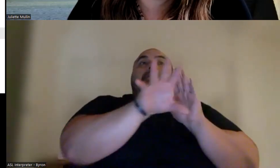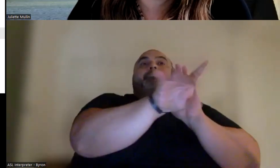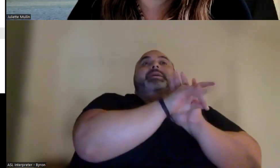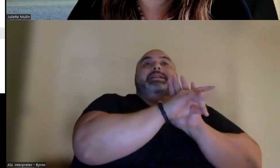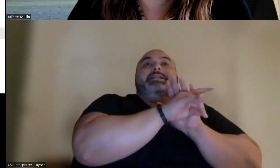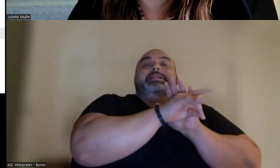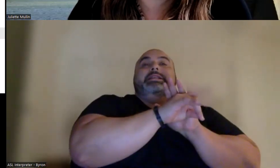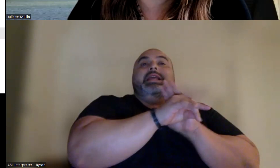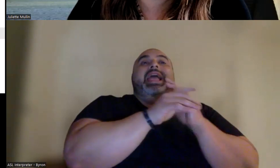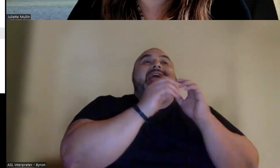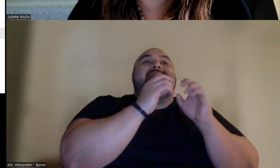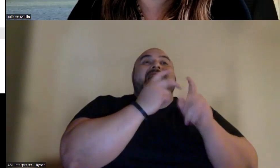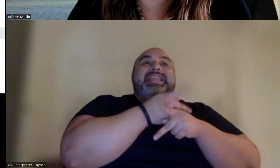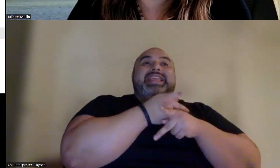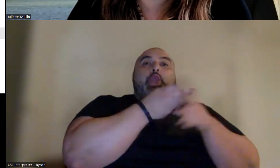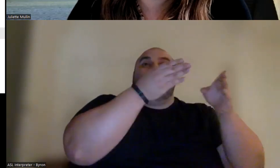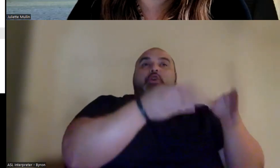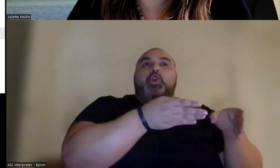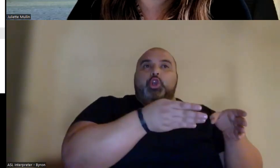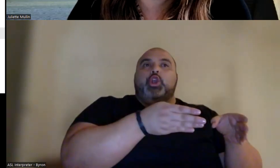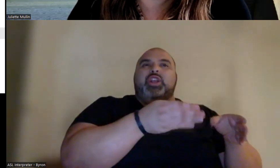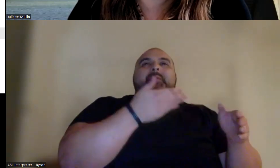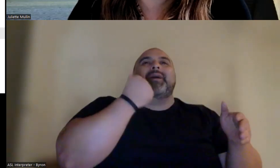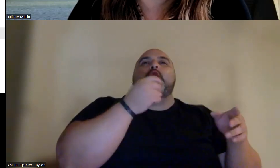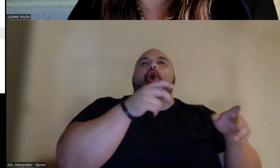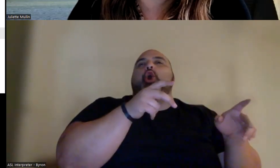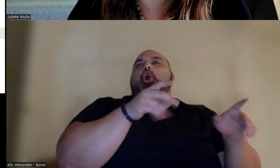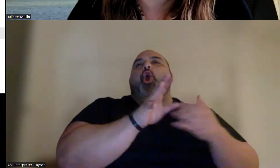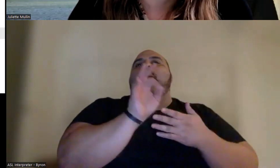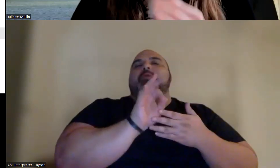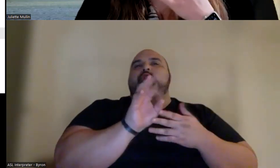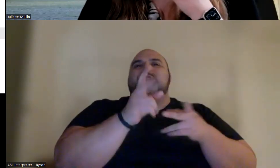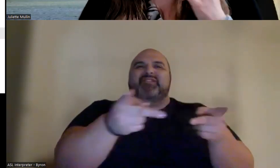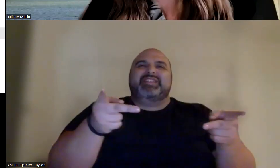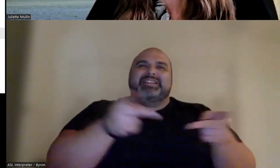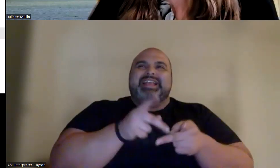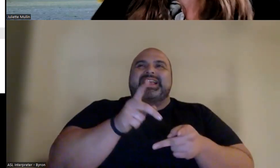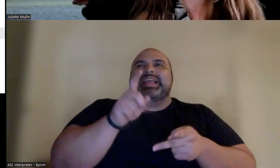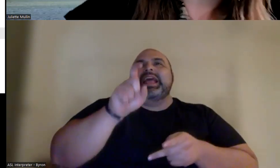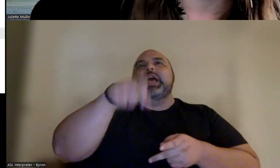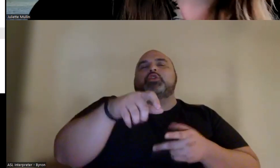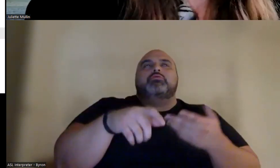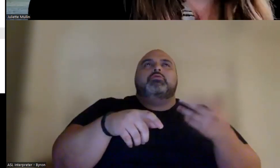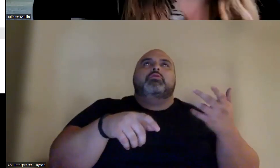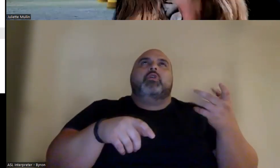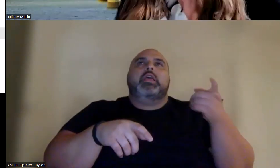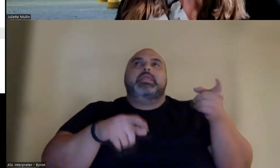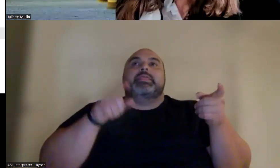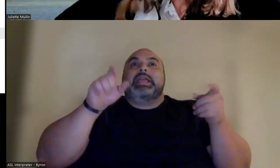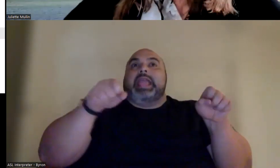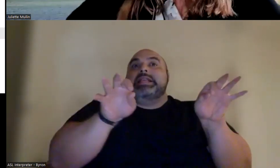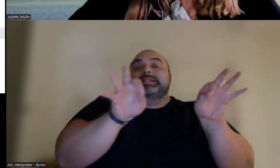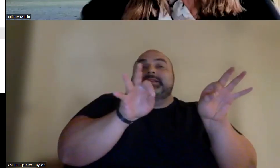better option only because then, you a facility has to then basically define what